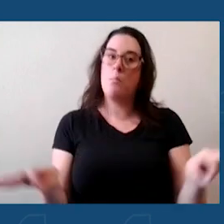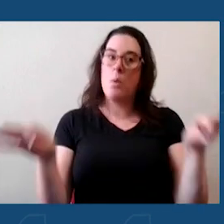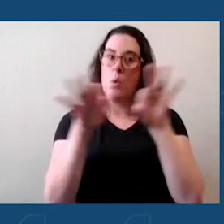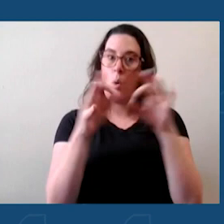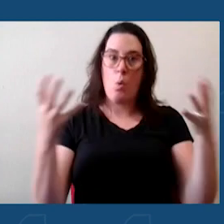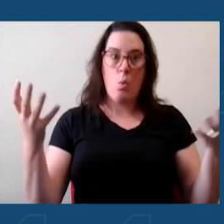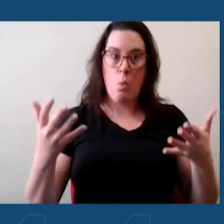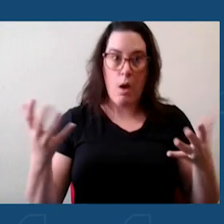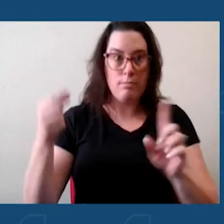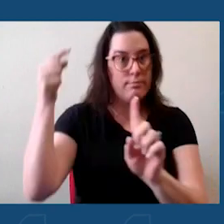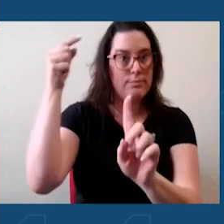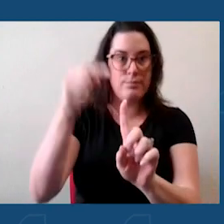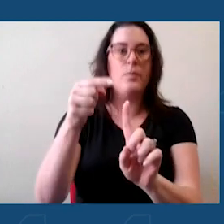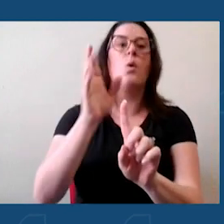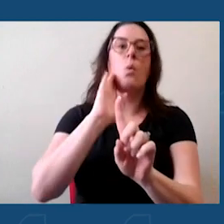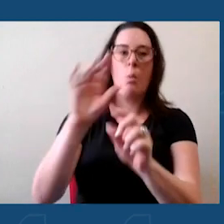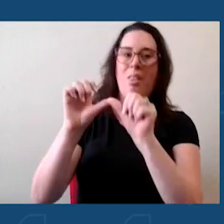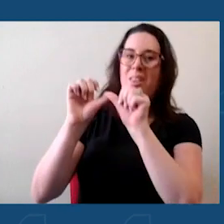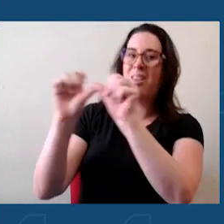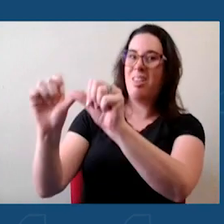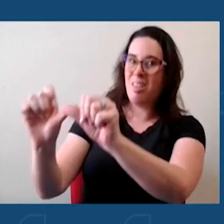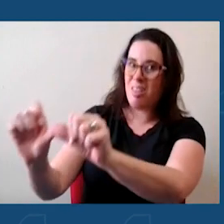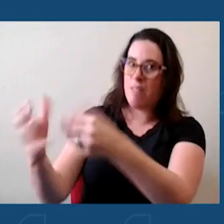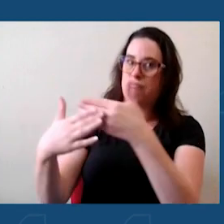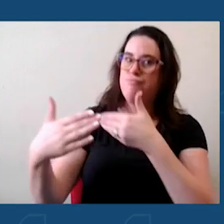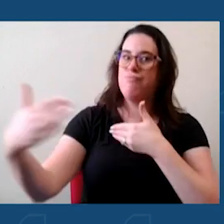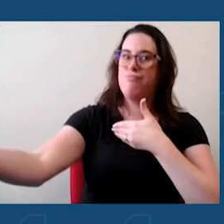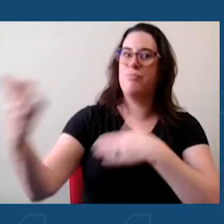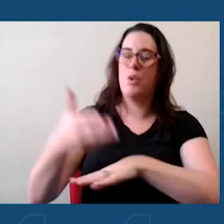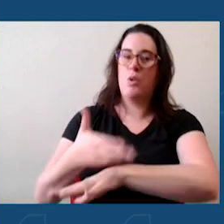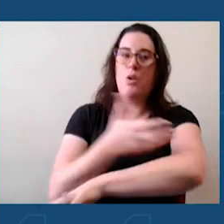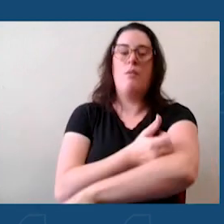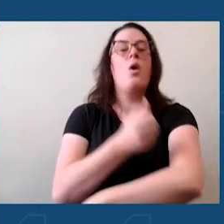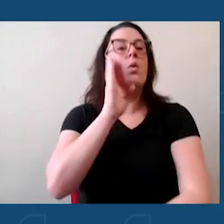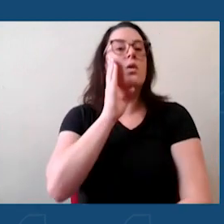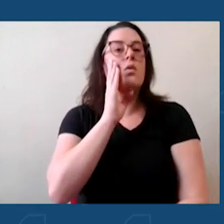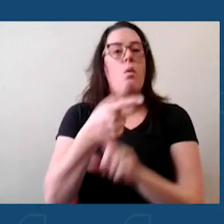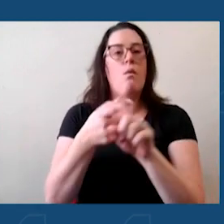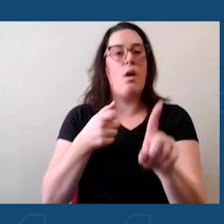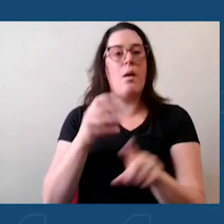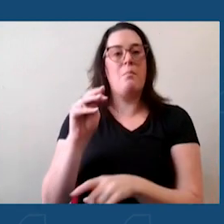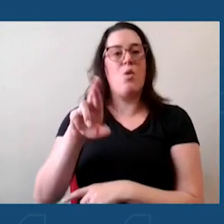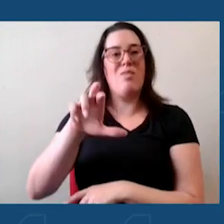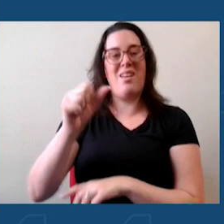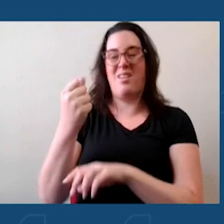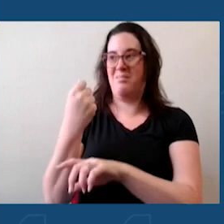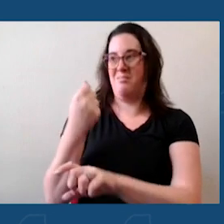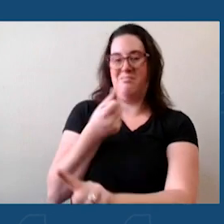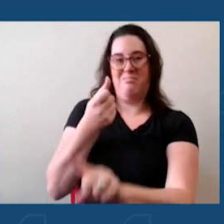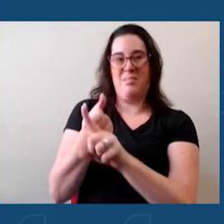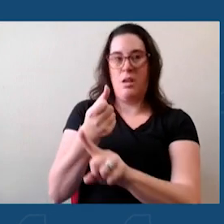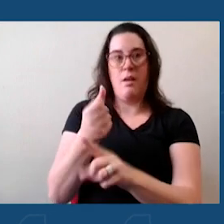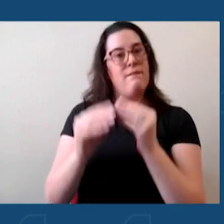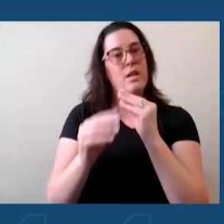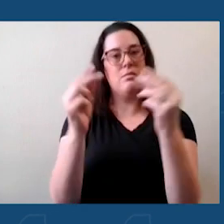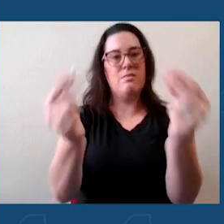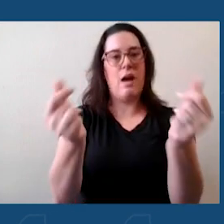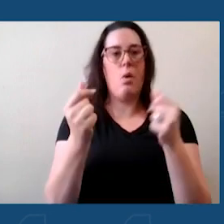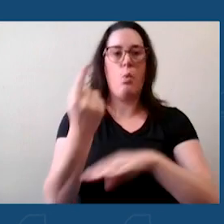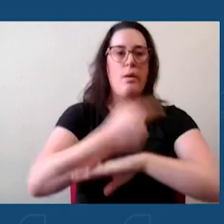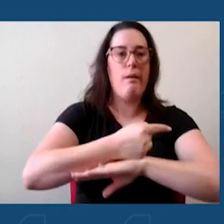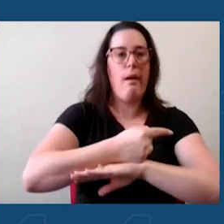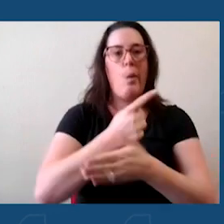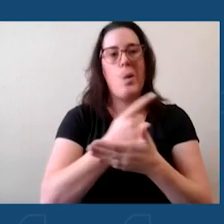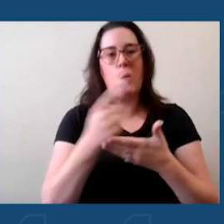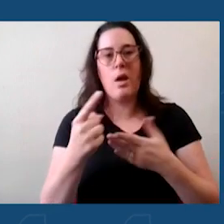there for the long-term recovery. We know from the Maria experience, this is not fixed in a day or week or a month. It takes a